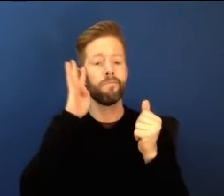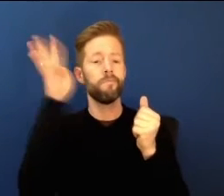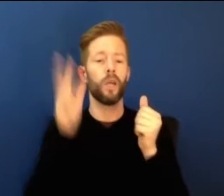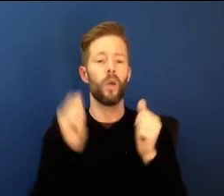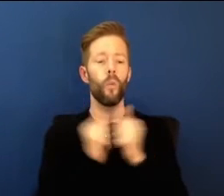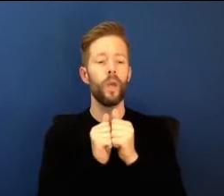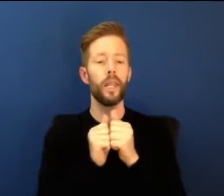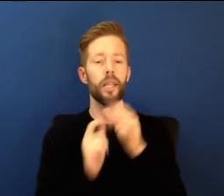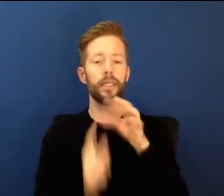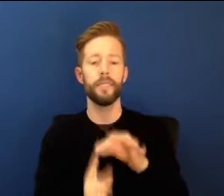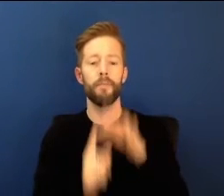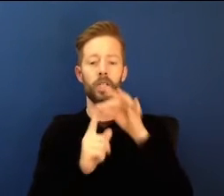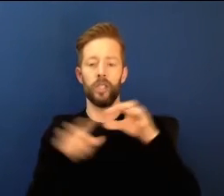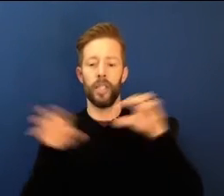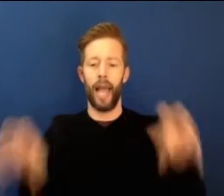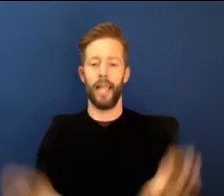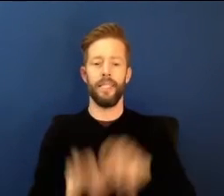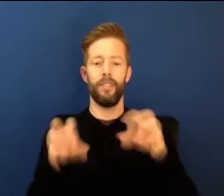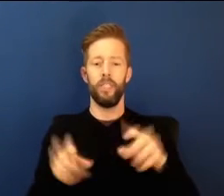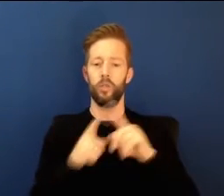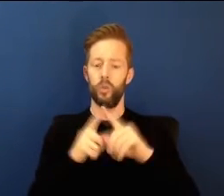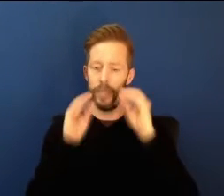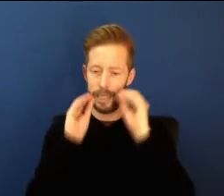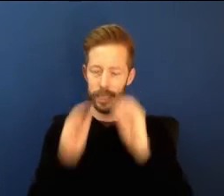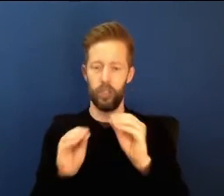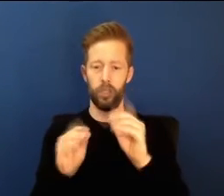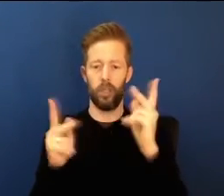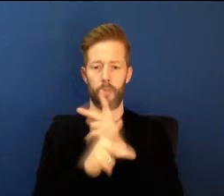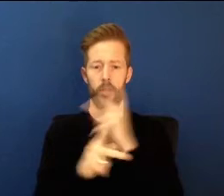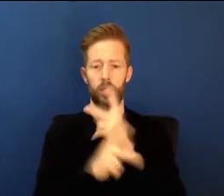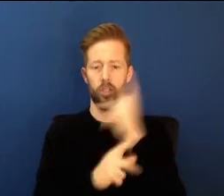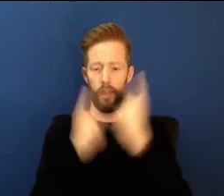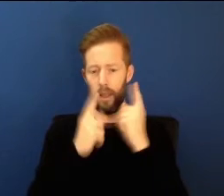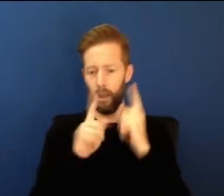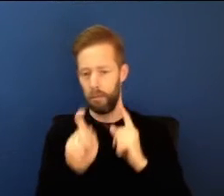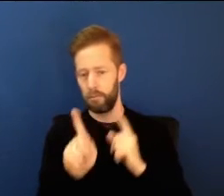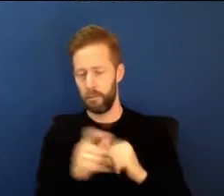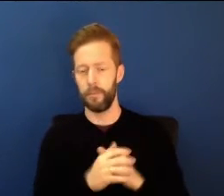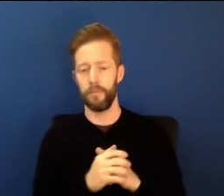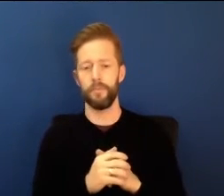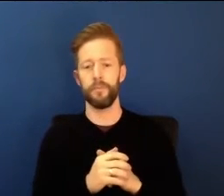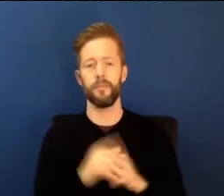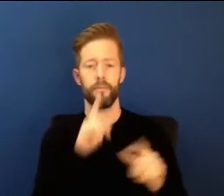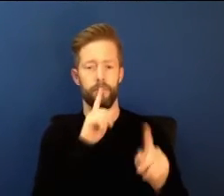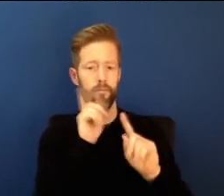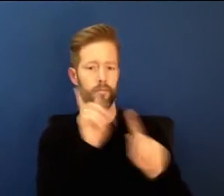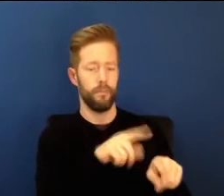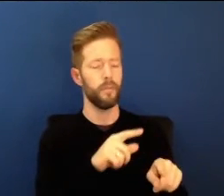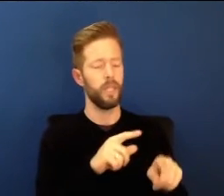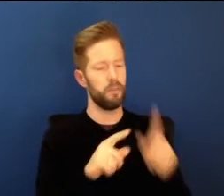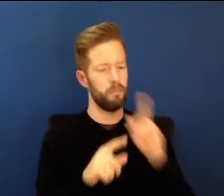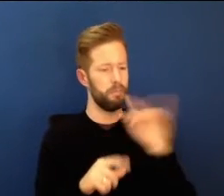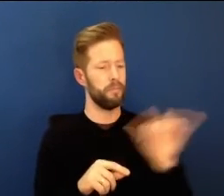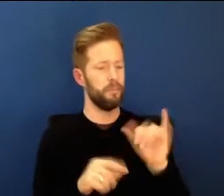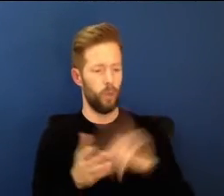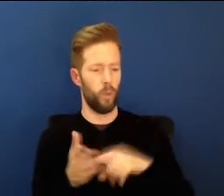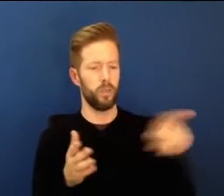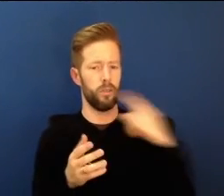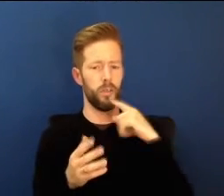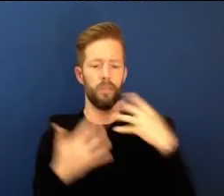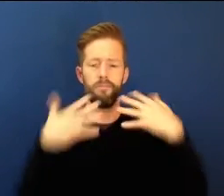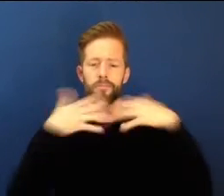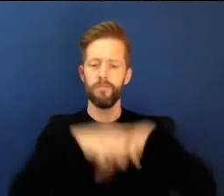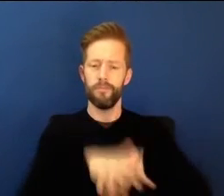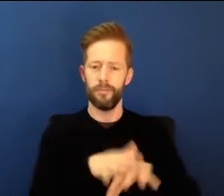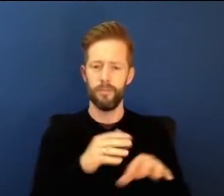programs, activities for the purpose of teaching computational thinking. So I think, again, kind of building off of what you said,